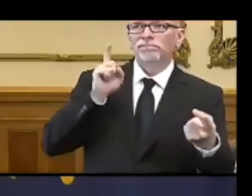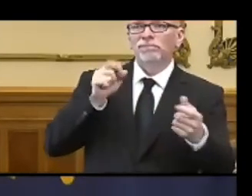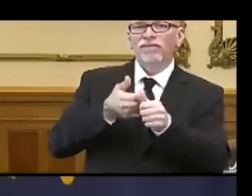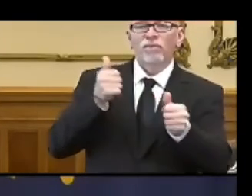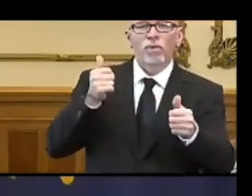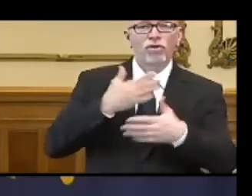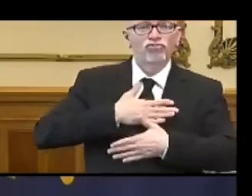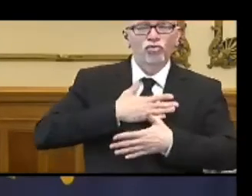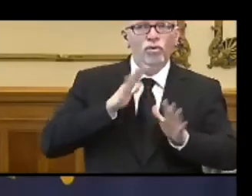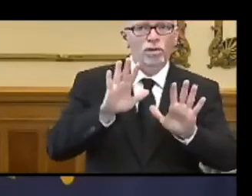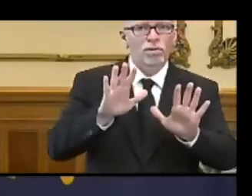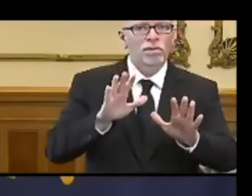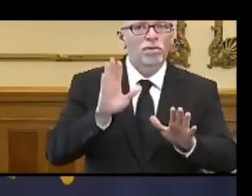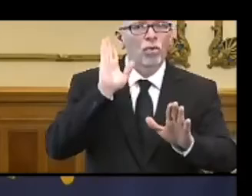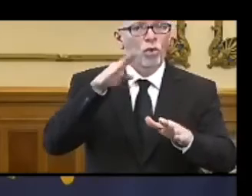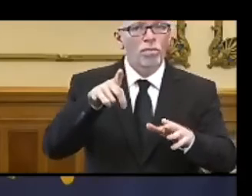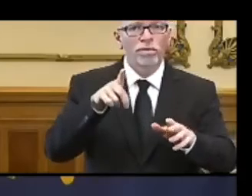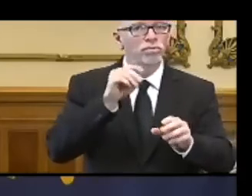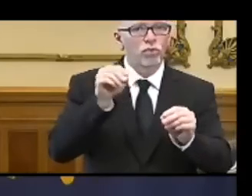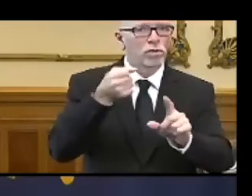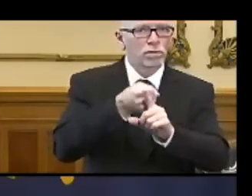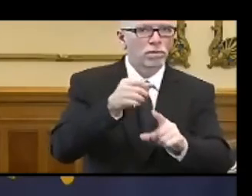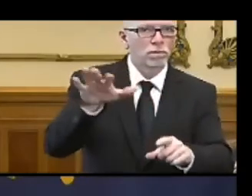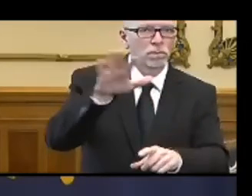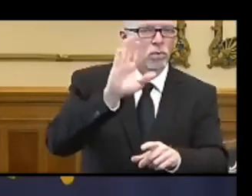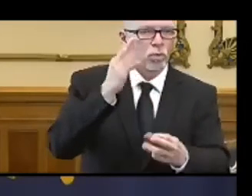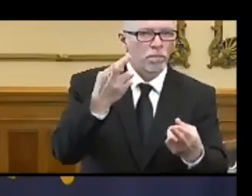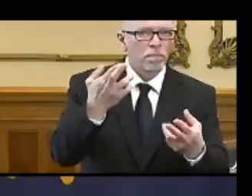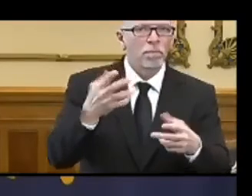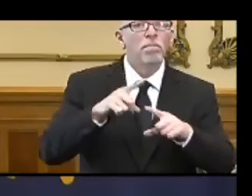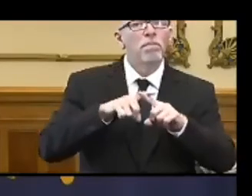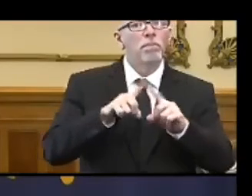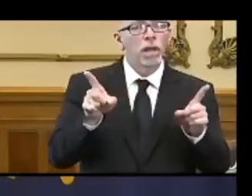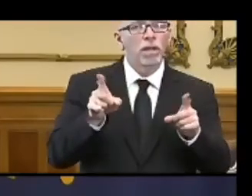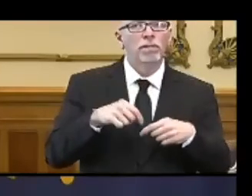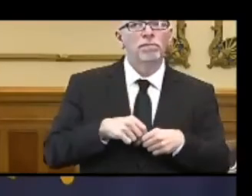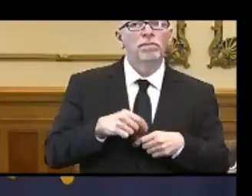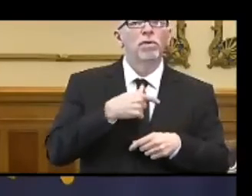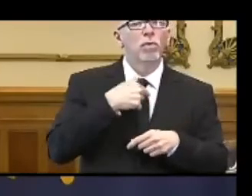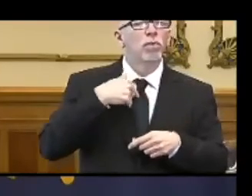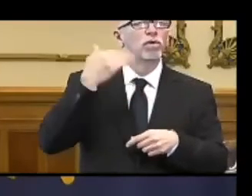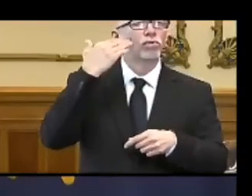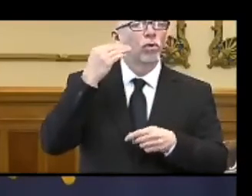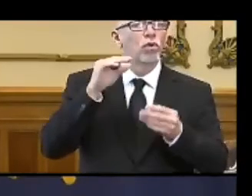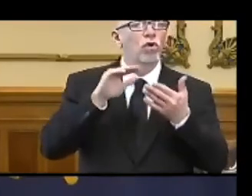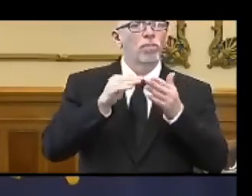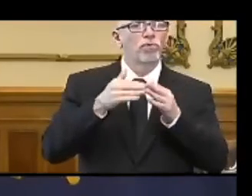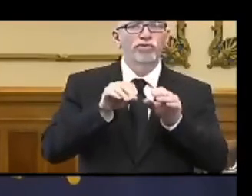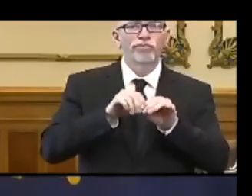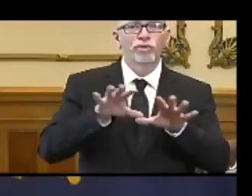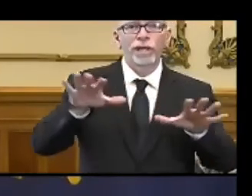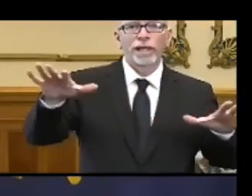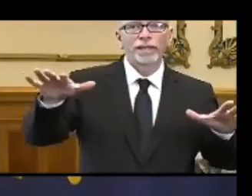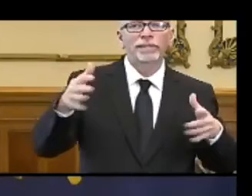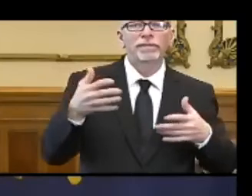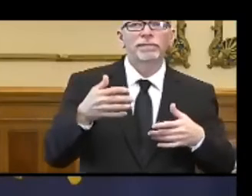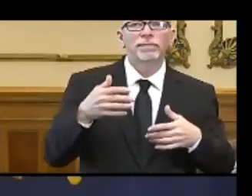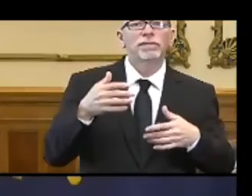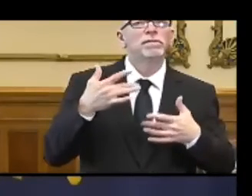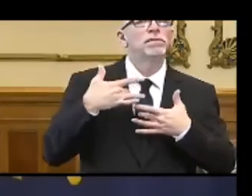lasts. I hope it does to the end. But having said that, we also know the community spread is